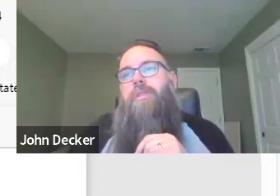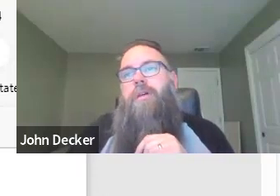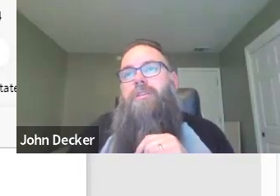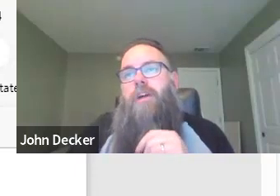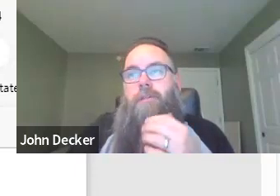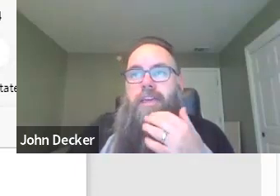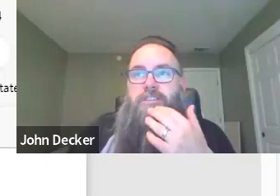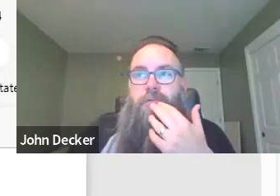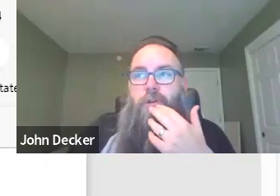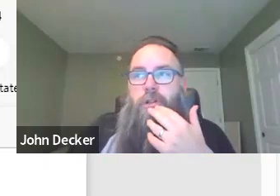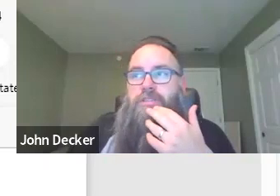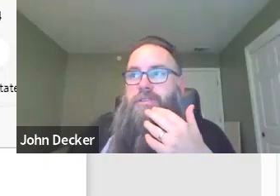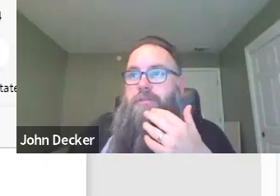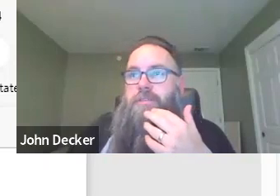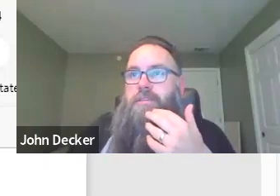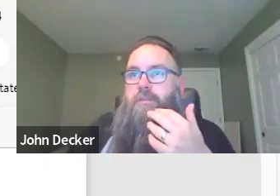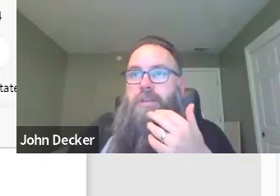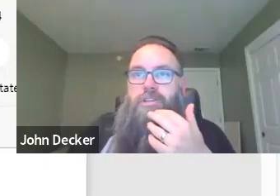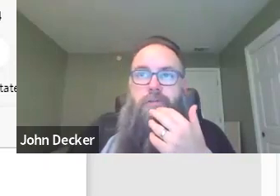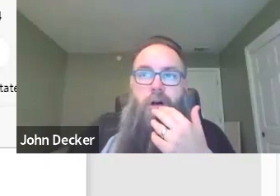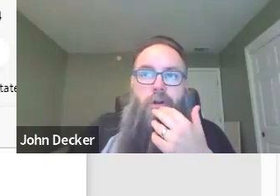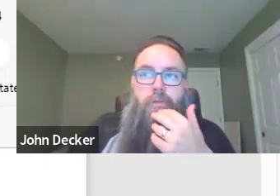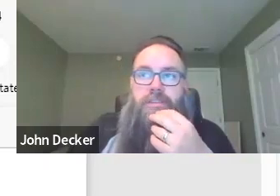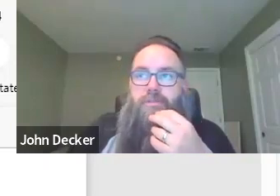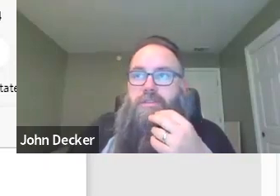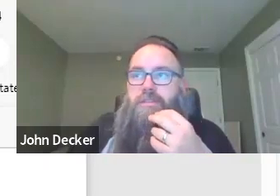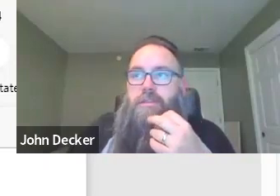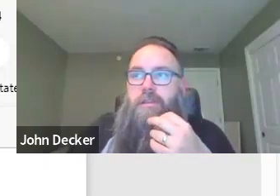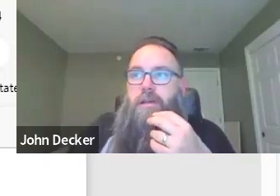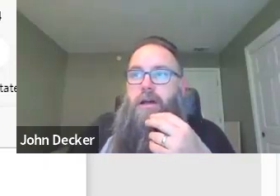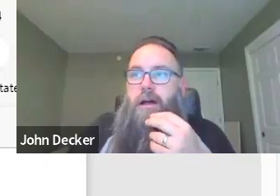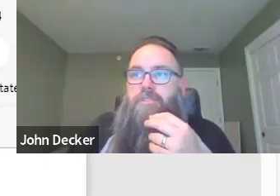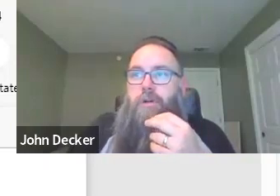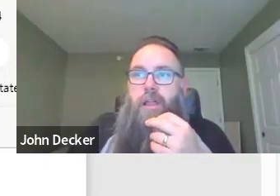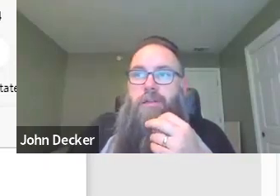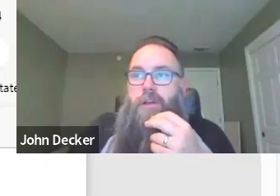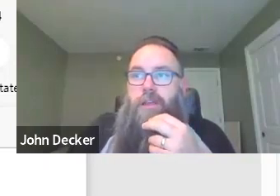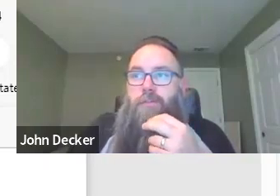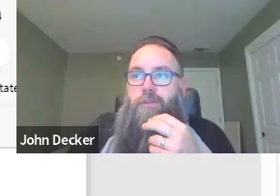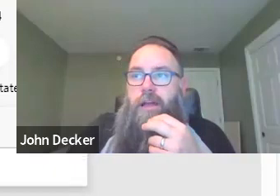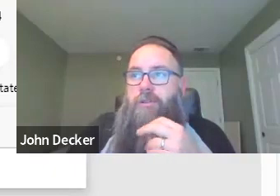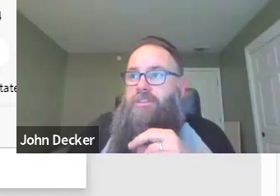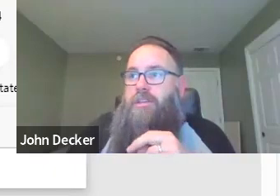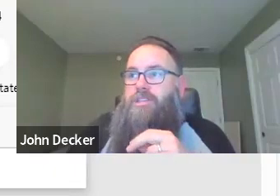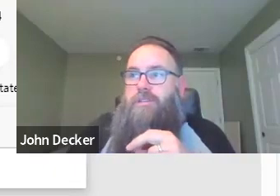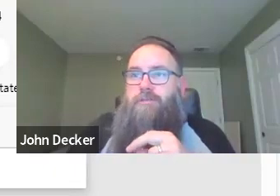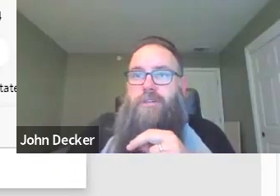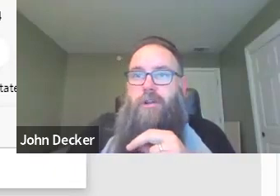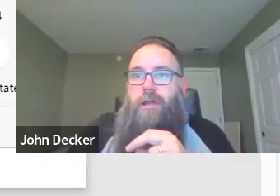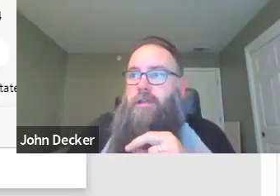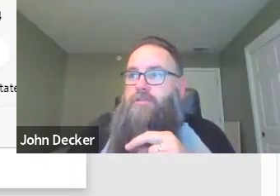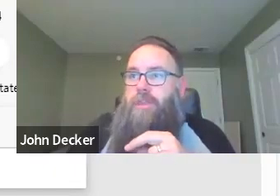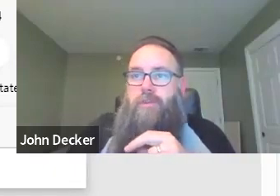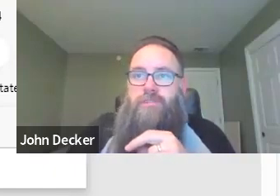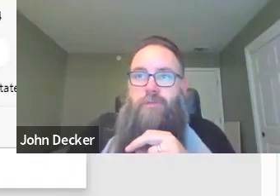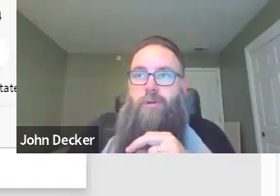coordinators. Tribal engagement for early start services, a reduction of ongoing resources to align funding for the outreach initiative with the